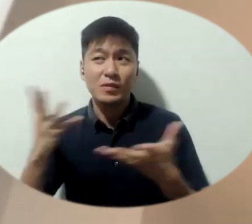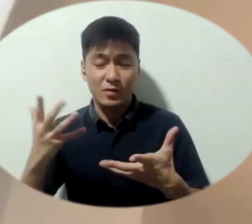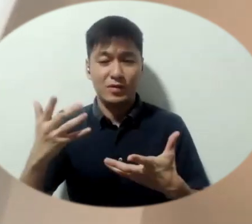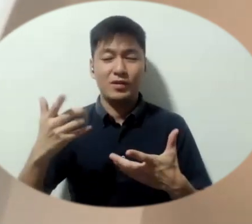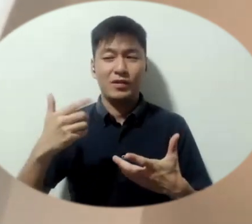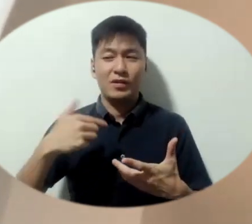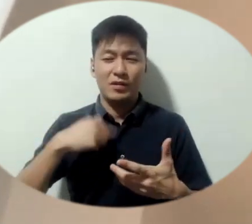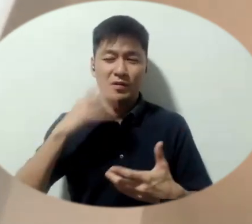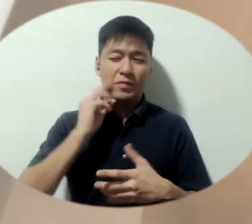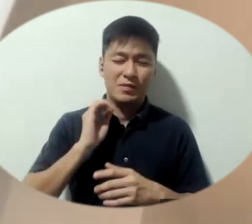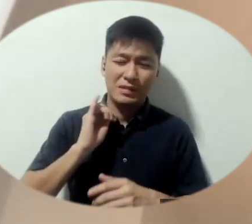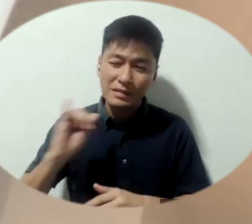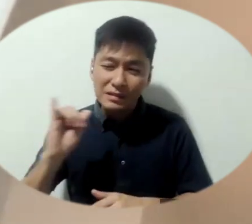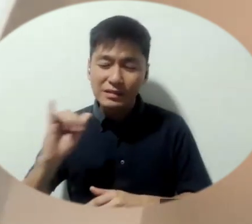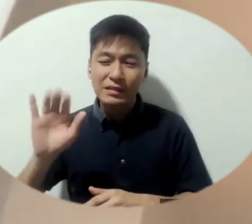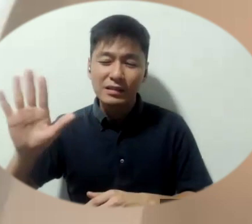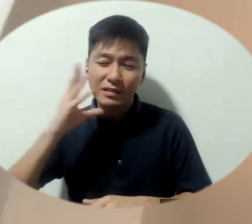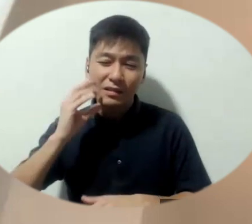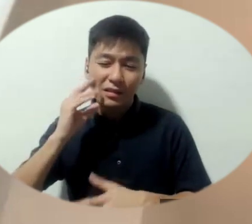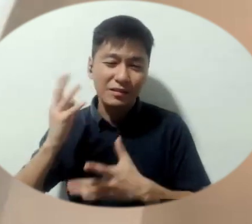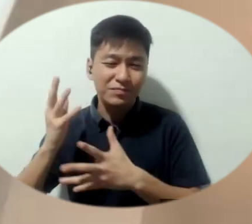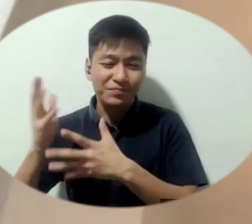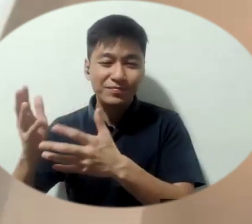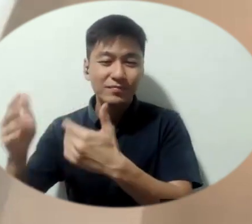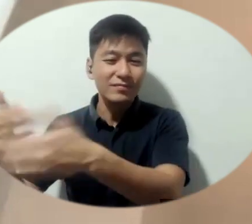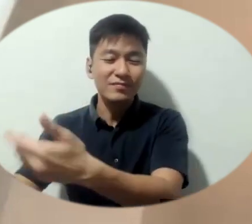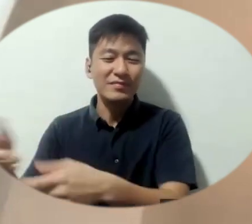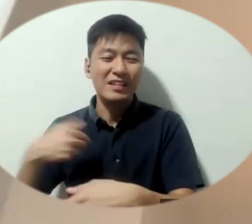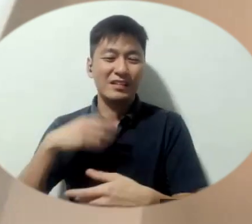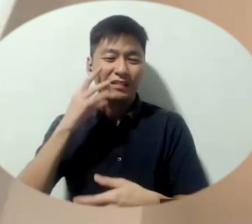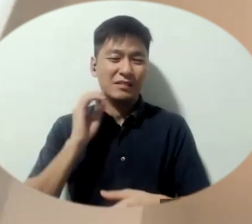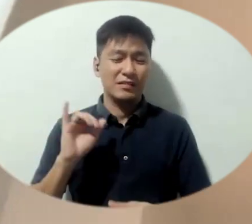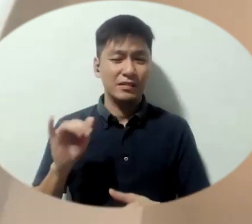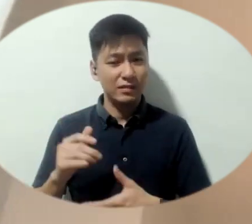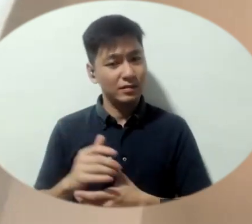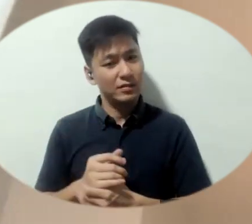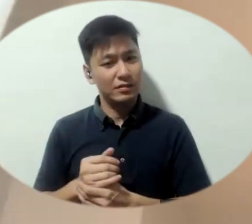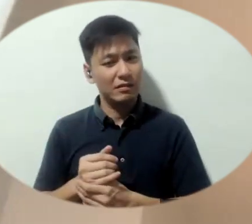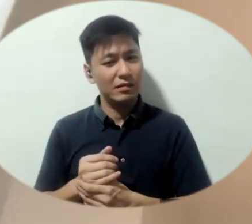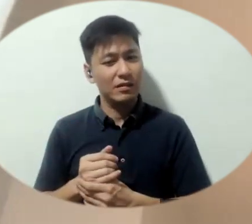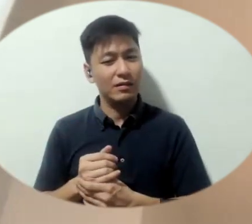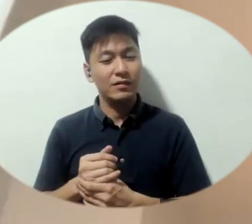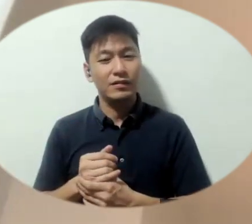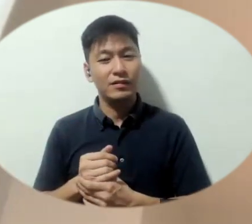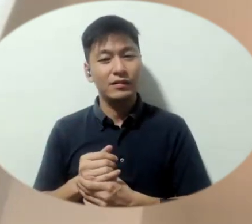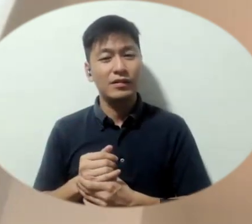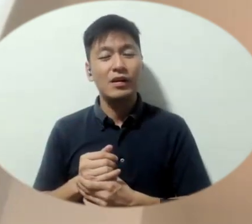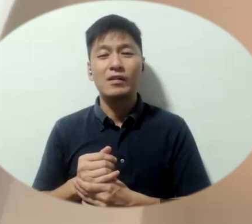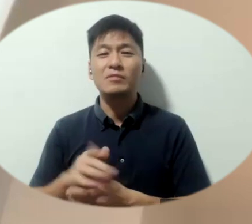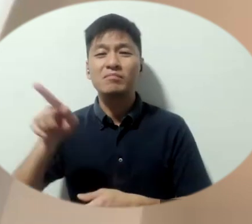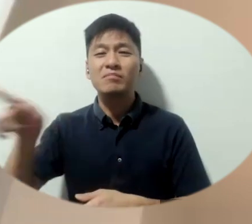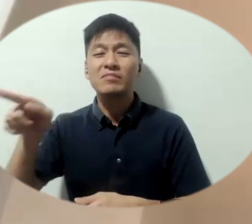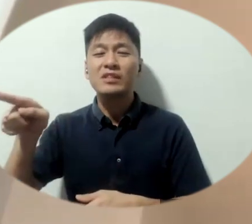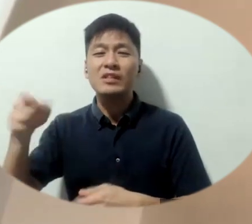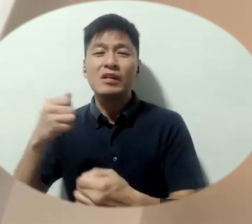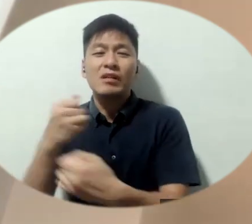also delved deep into my interests. For example, she read all the Harry Potter books and all the Lords of the